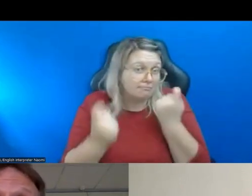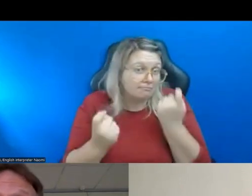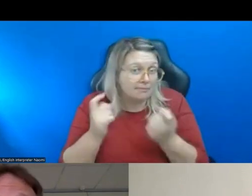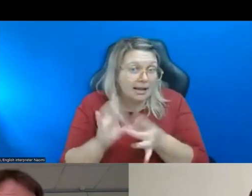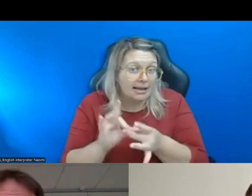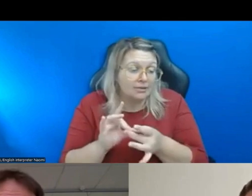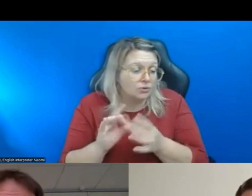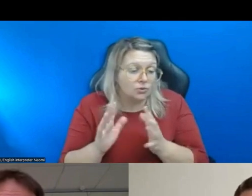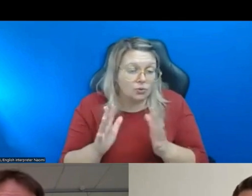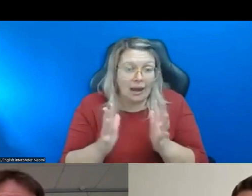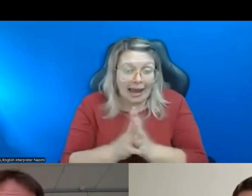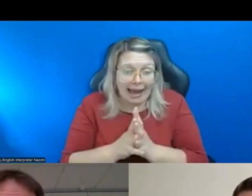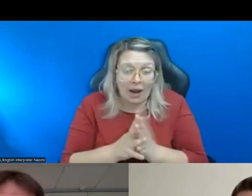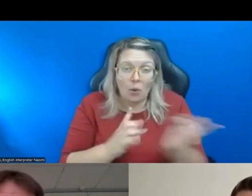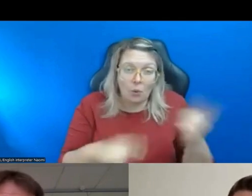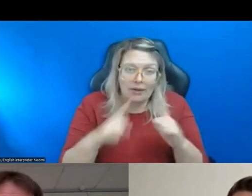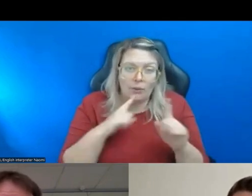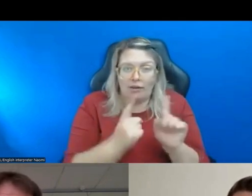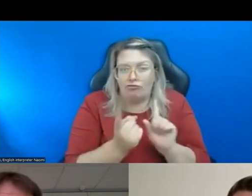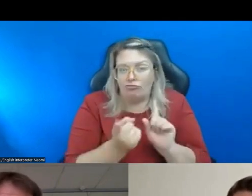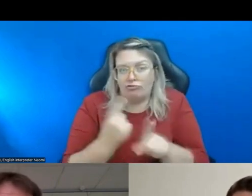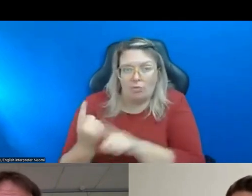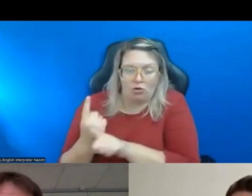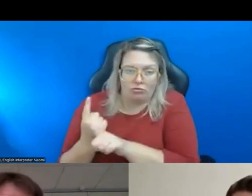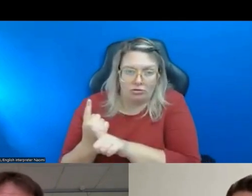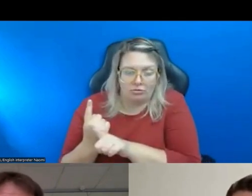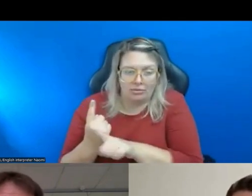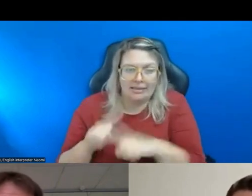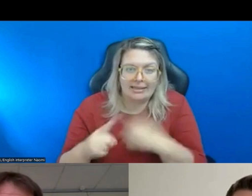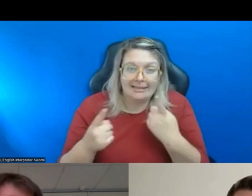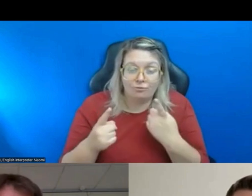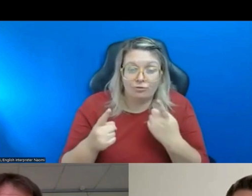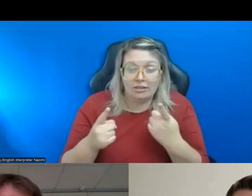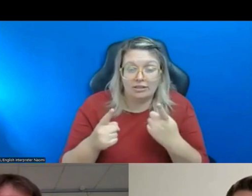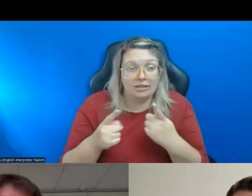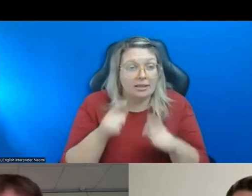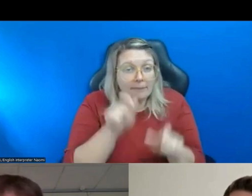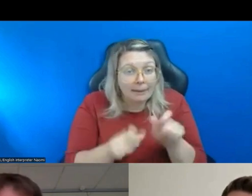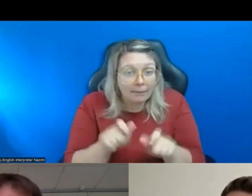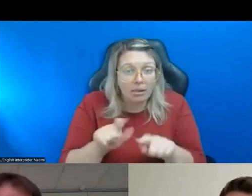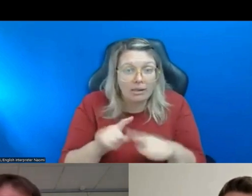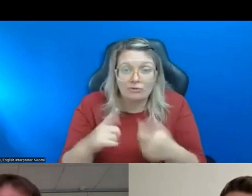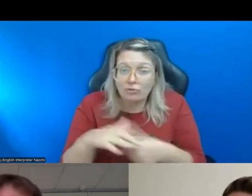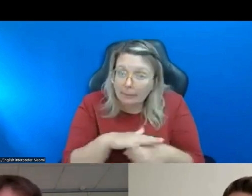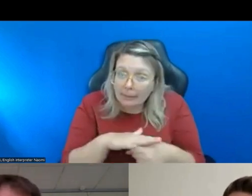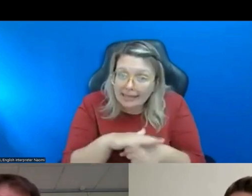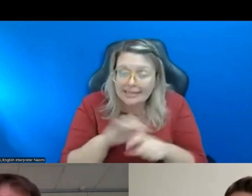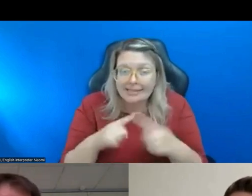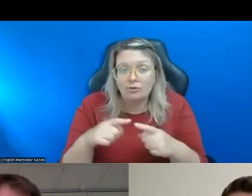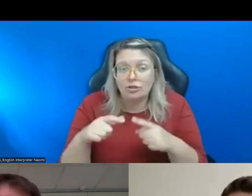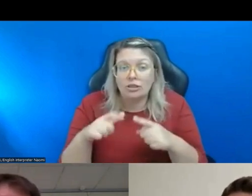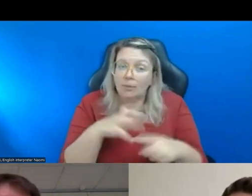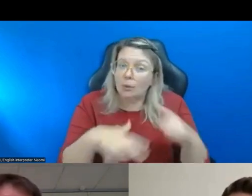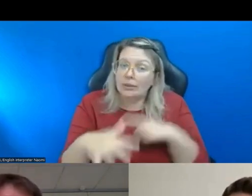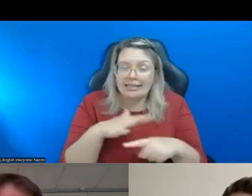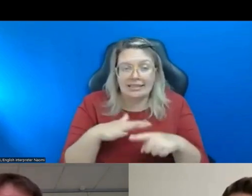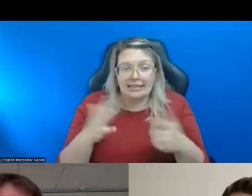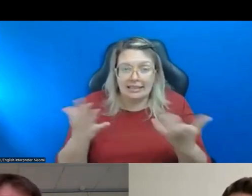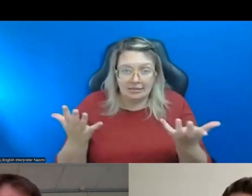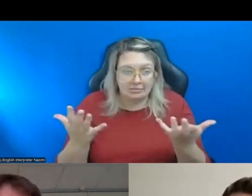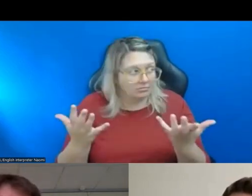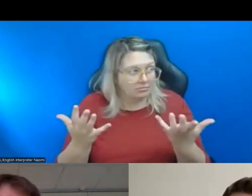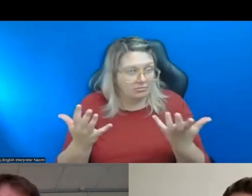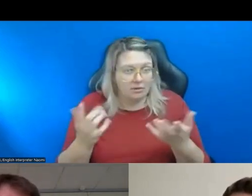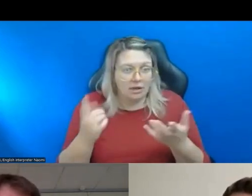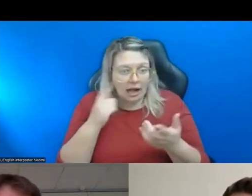we all respond to the geographies and places and communities that are below that. I think there is an important role for